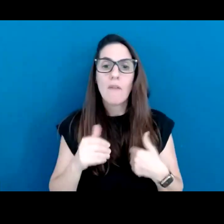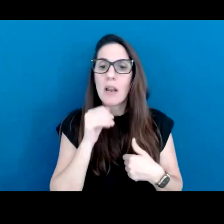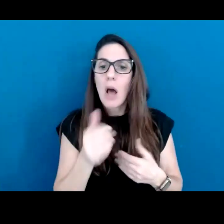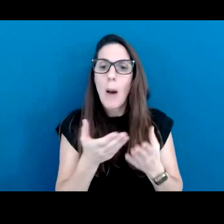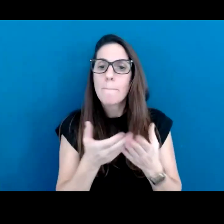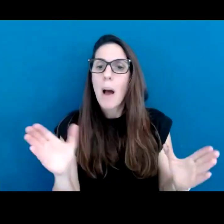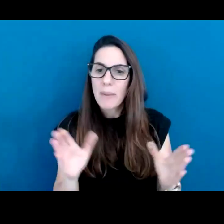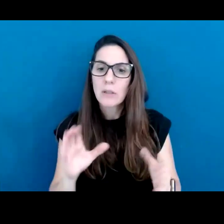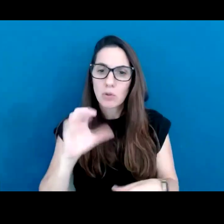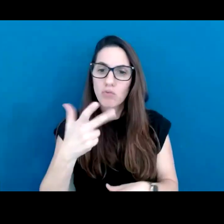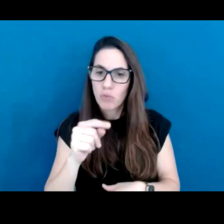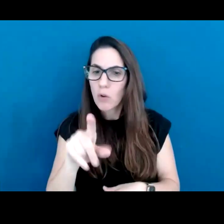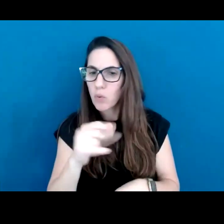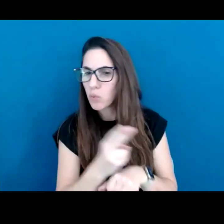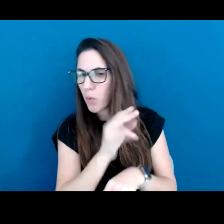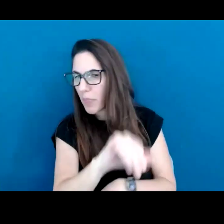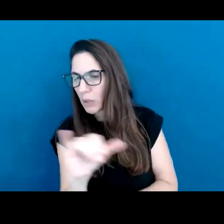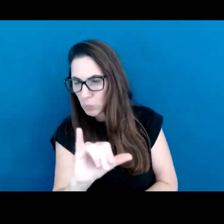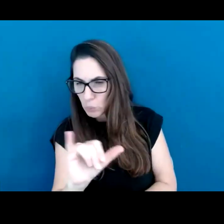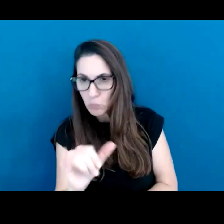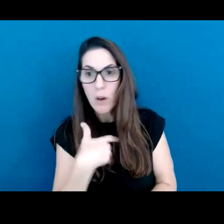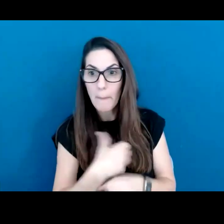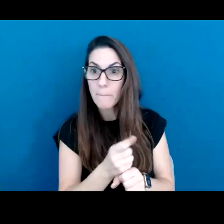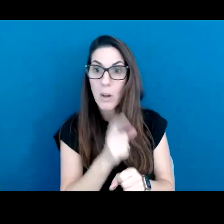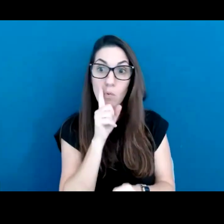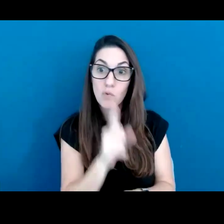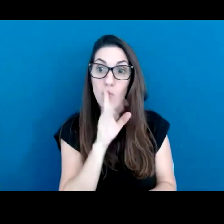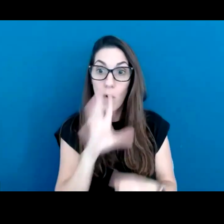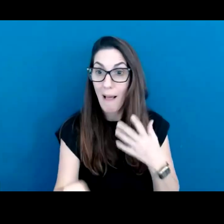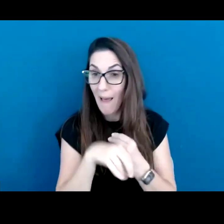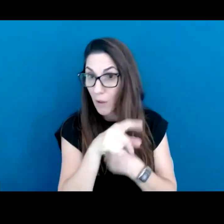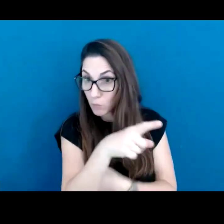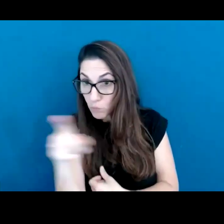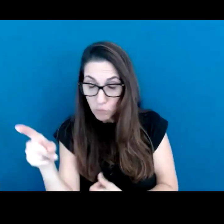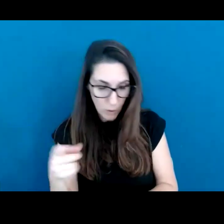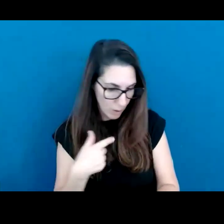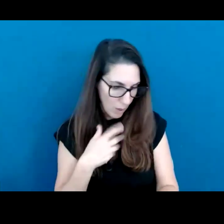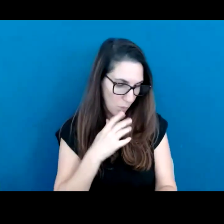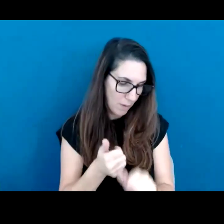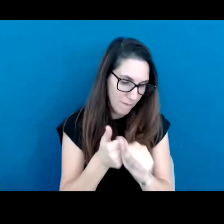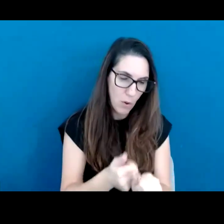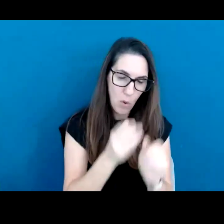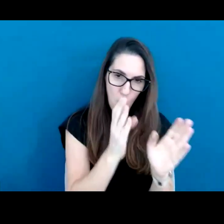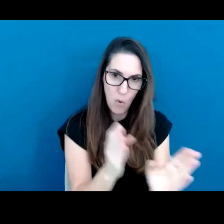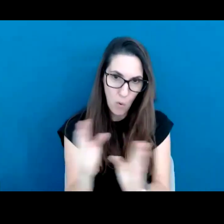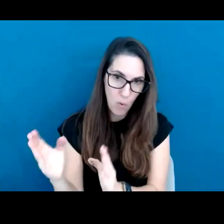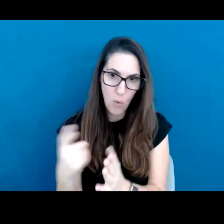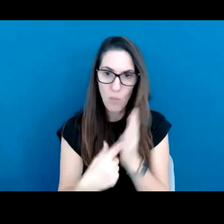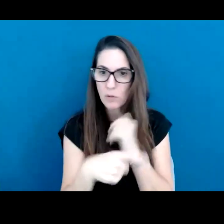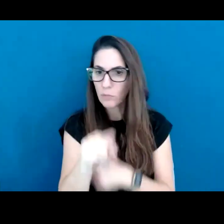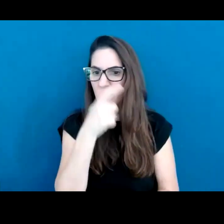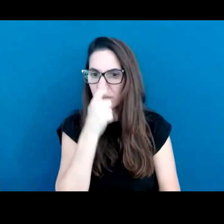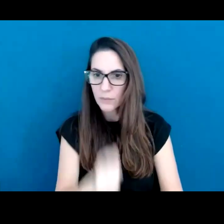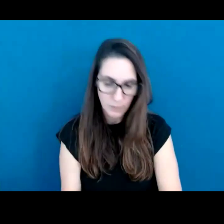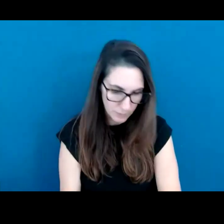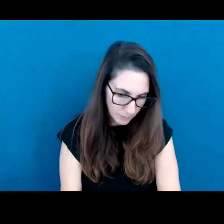like you can flag it there as well, and I'll make sure to put you in the queue. I'll try to do it in the order in which people sort of indicate what they're interested in.